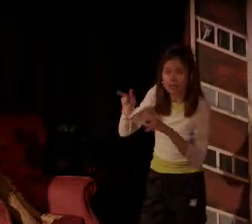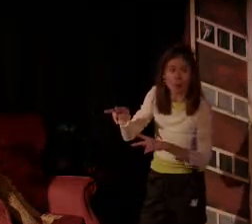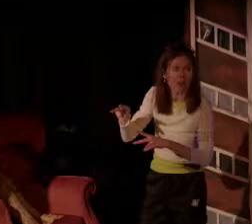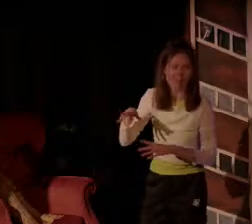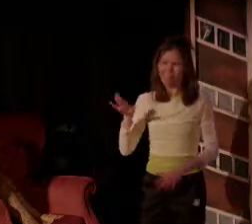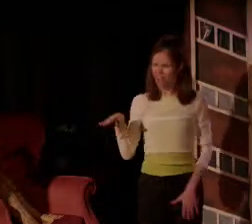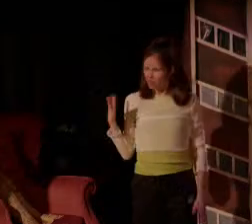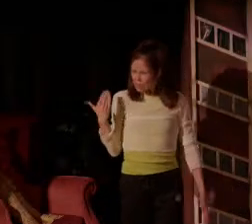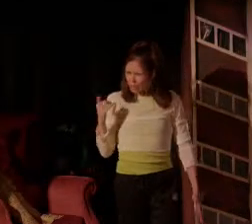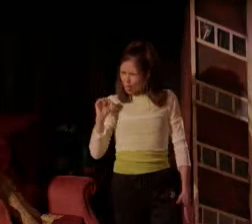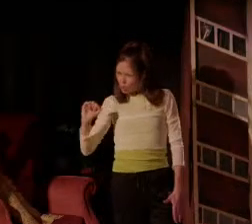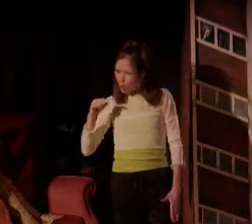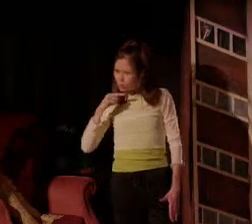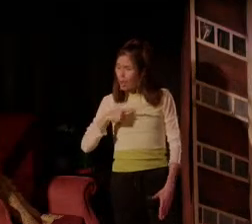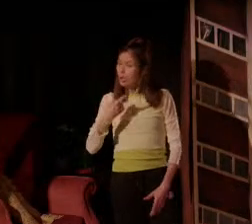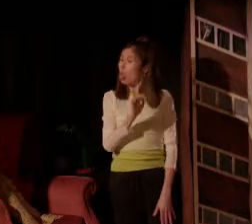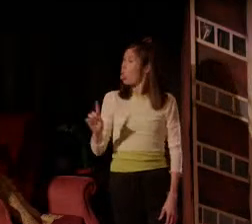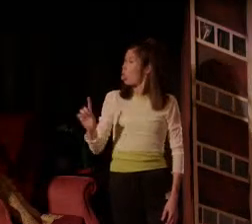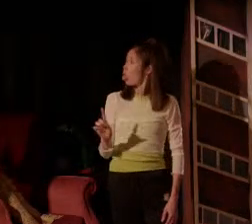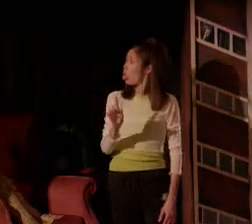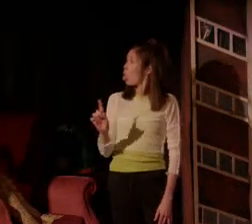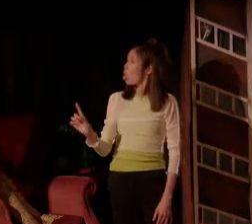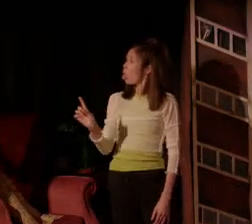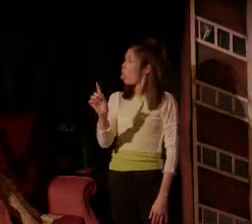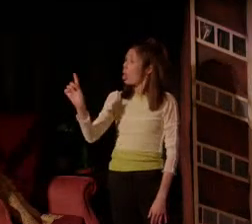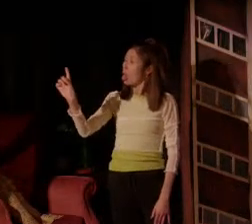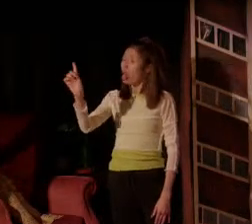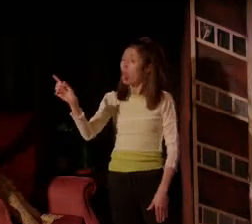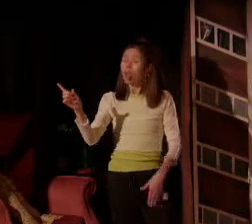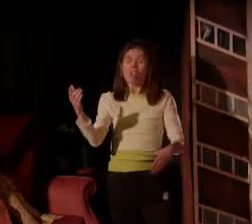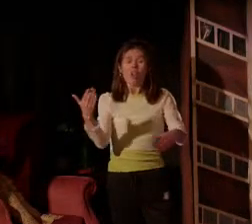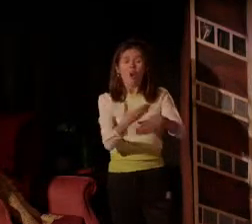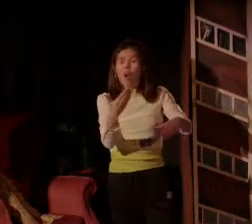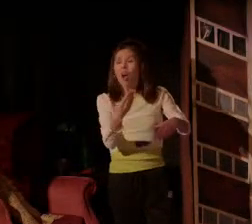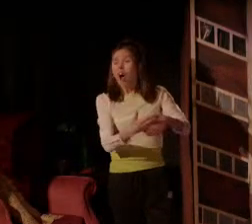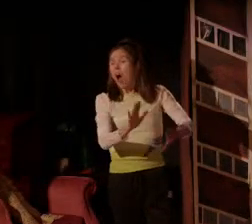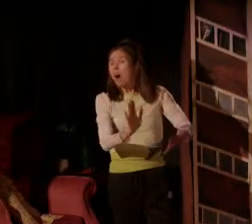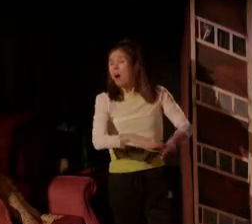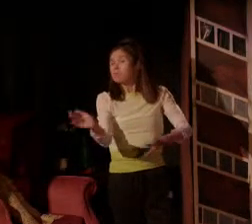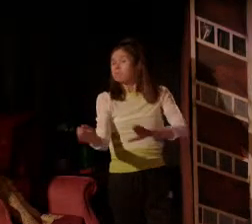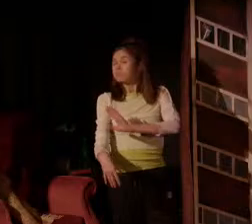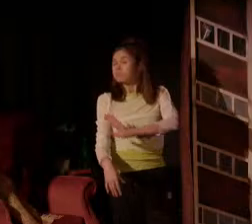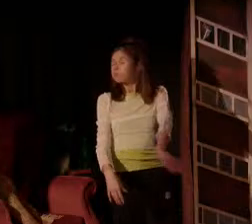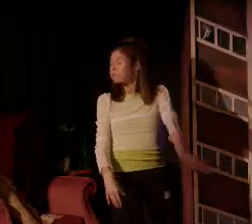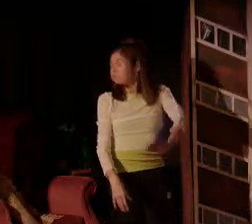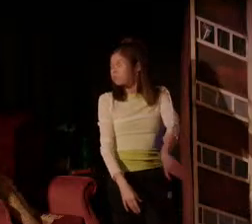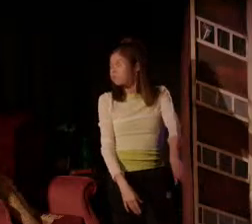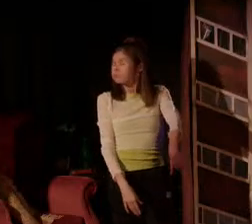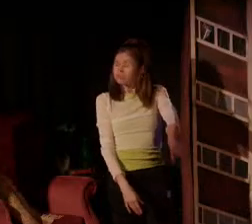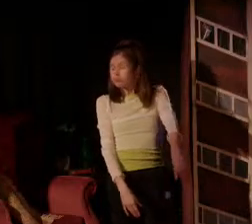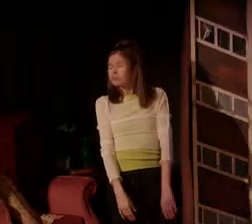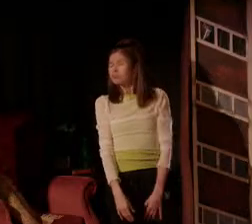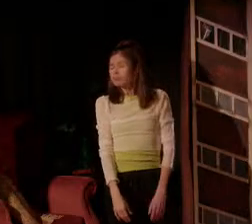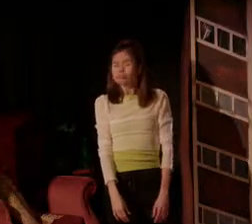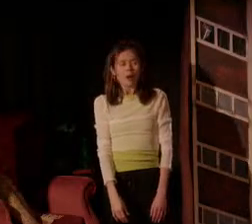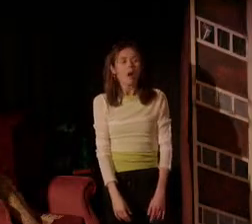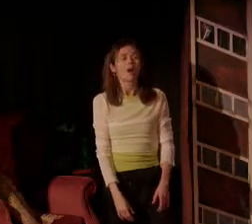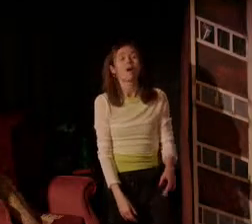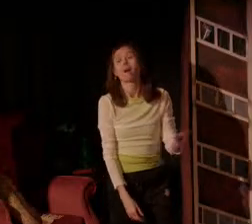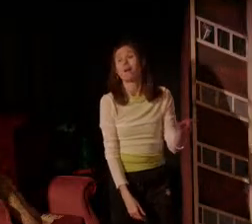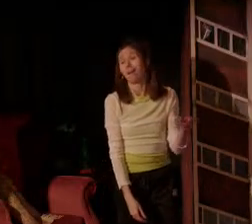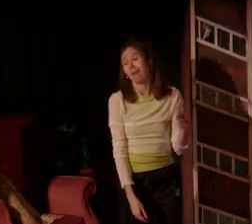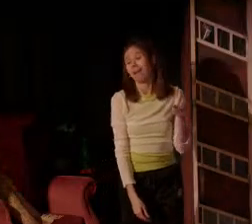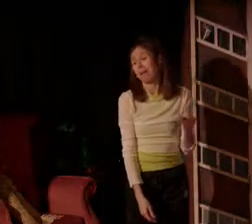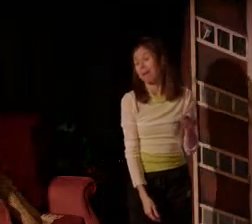gone from here, and a lot less negligent to his duties than he once was. I've noticed